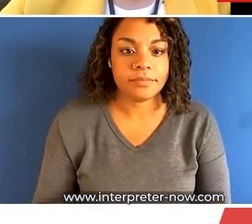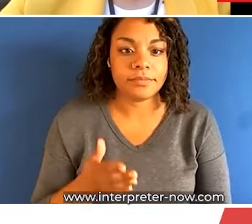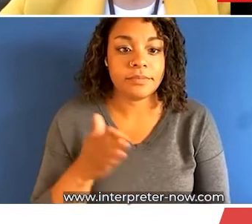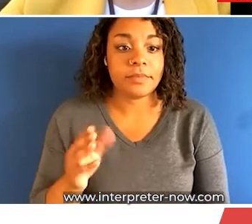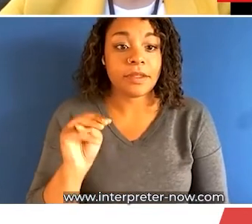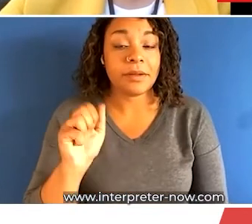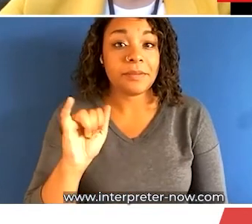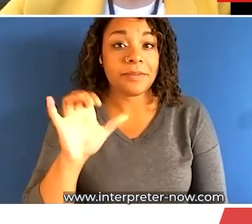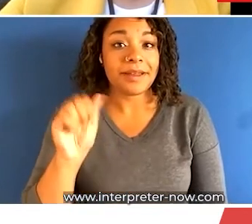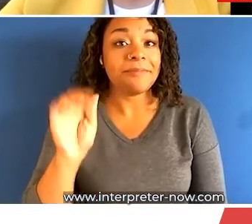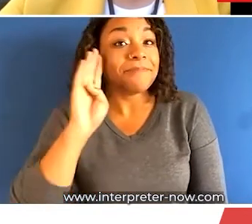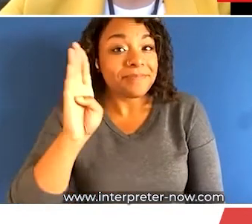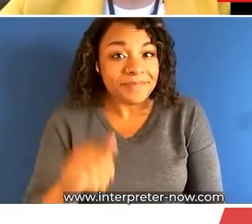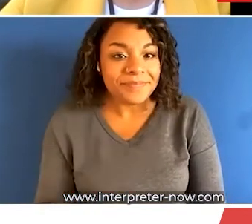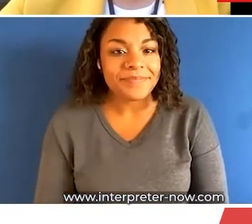Oh, hi.